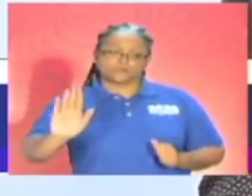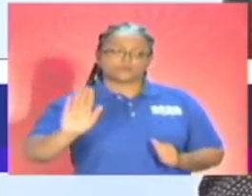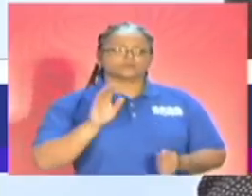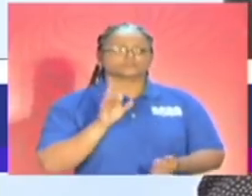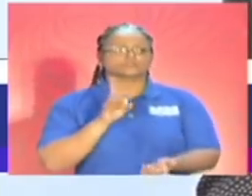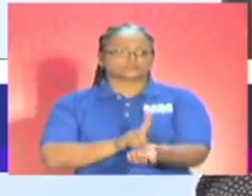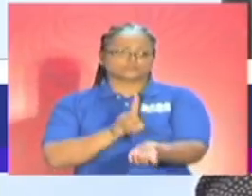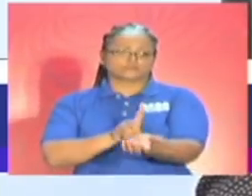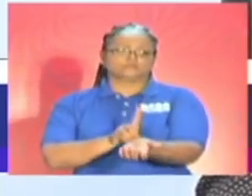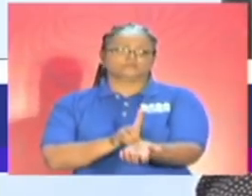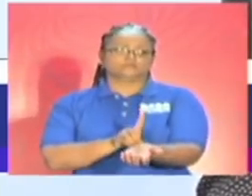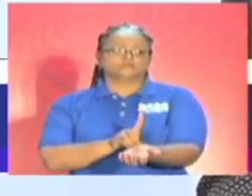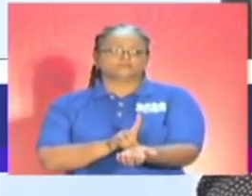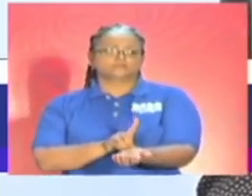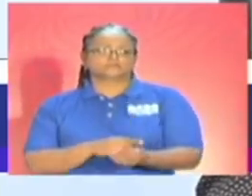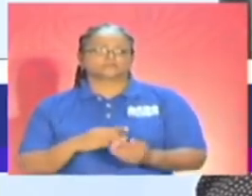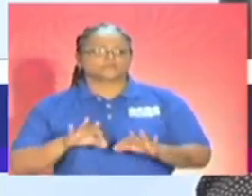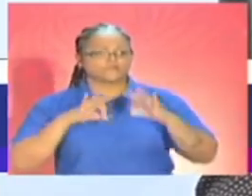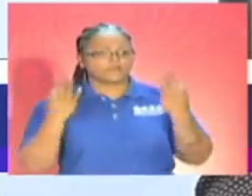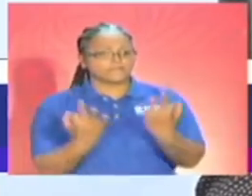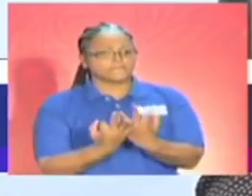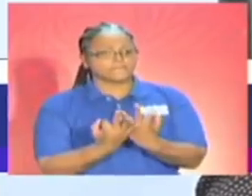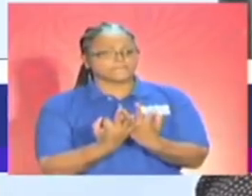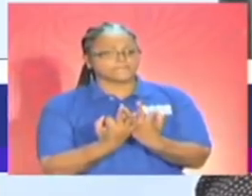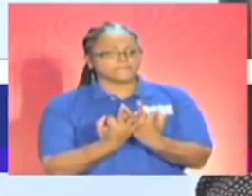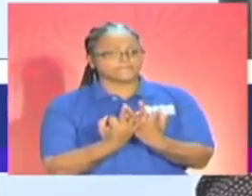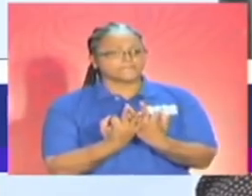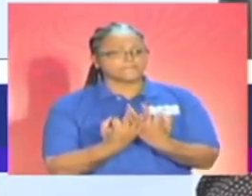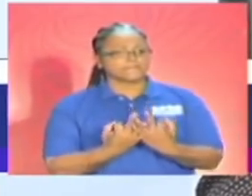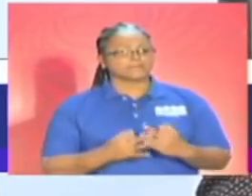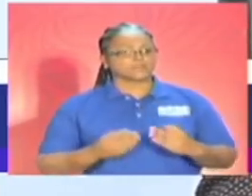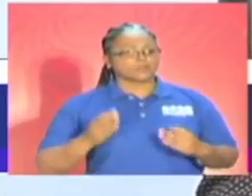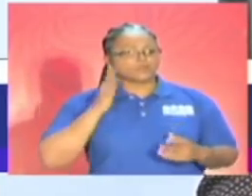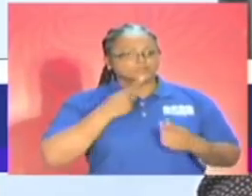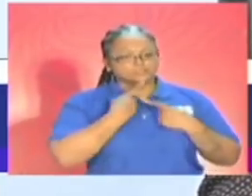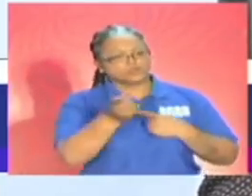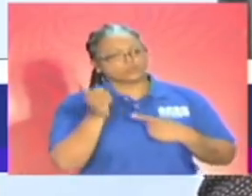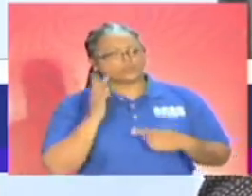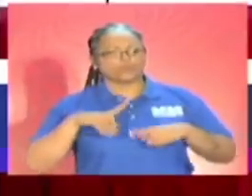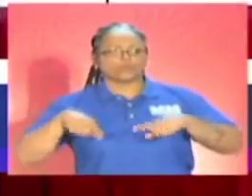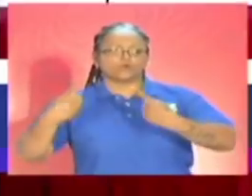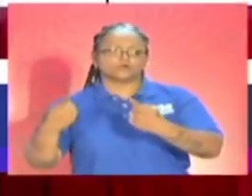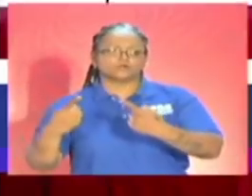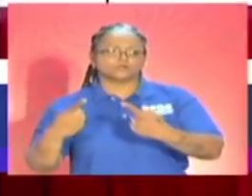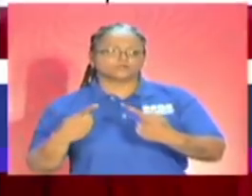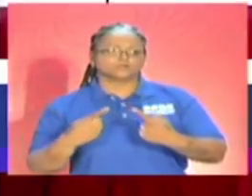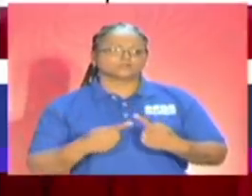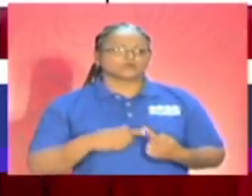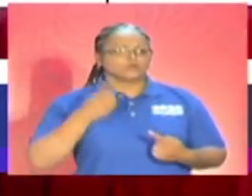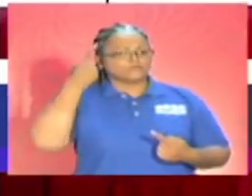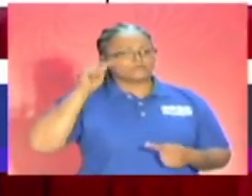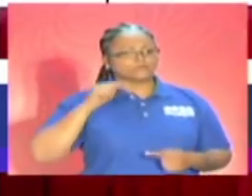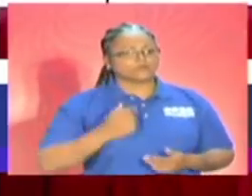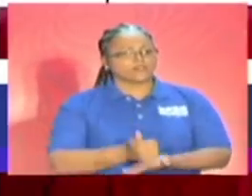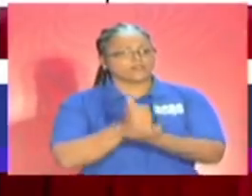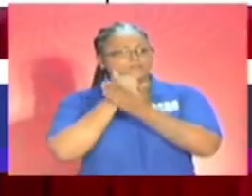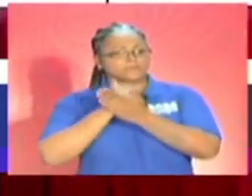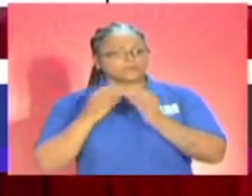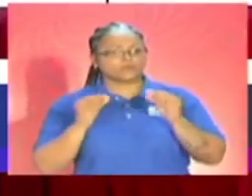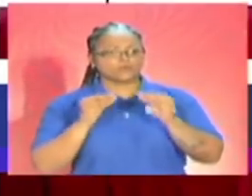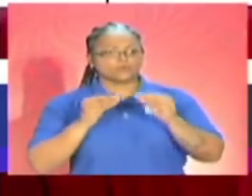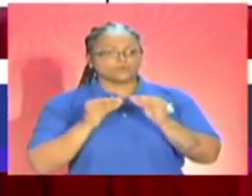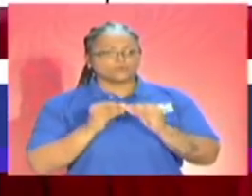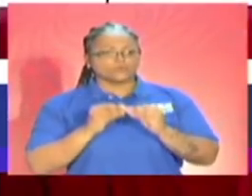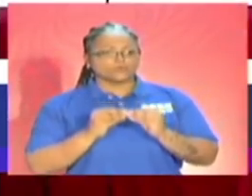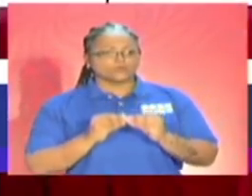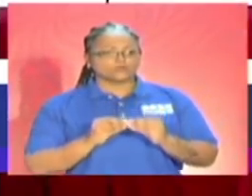you to the sources of appropriate help for that child. Thank you very much, Dr. Otello. We go back to the CMO for some follow-up information. Just